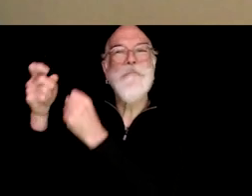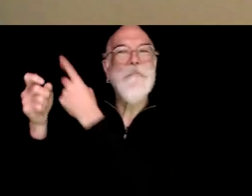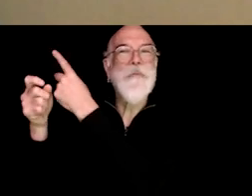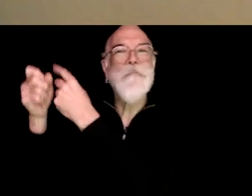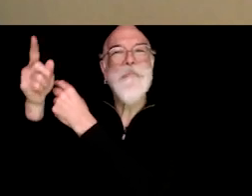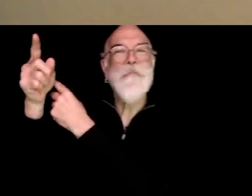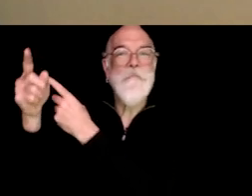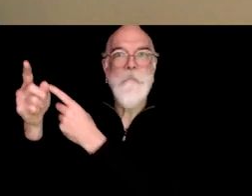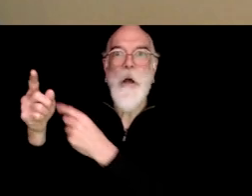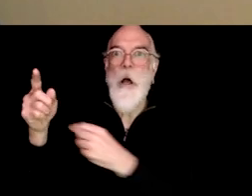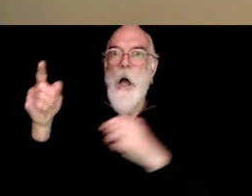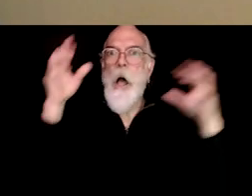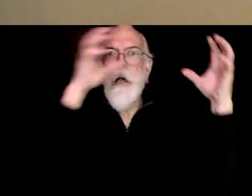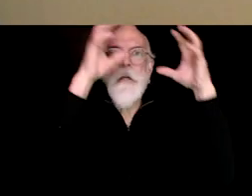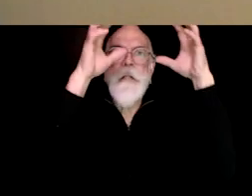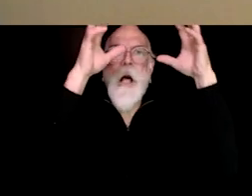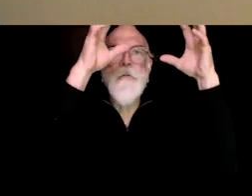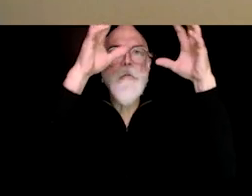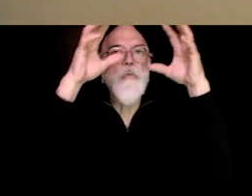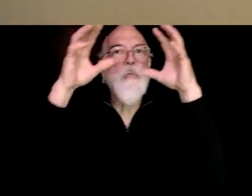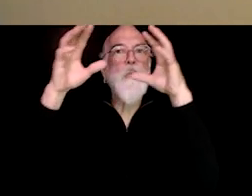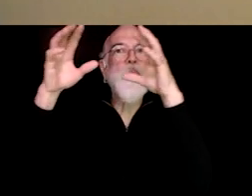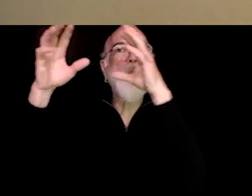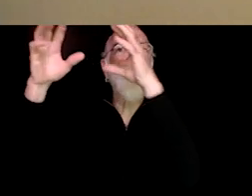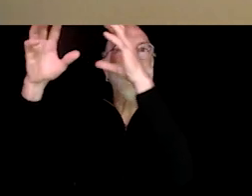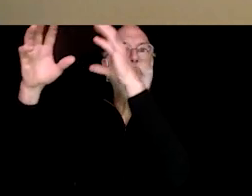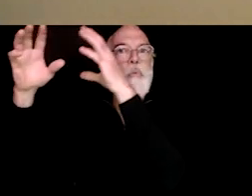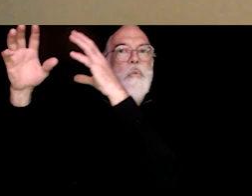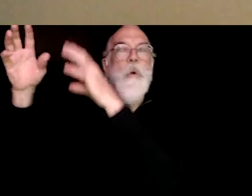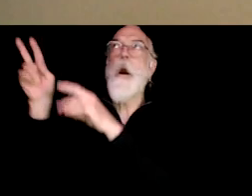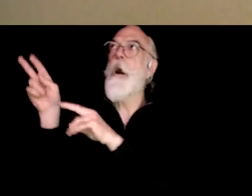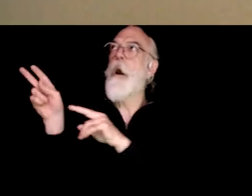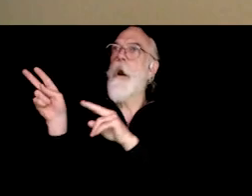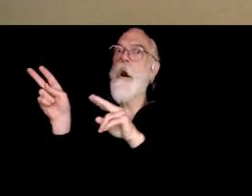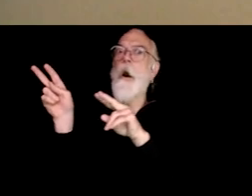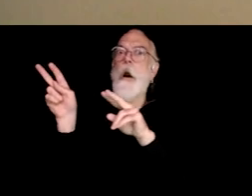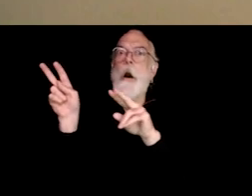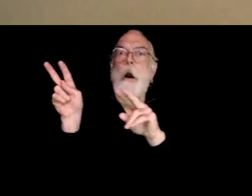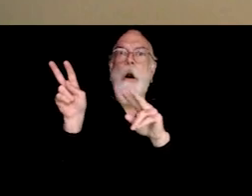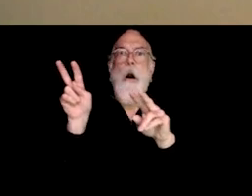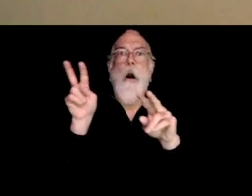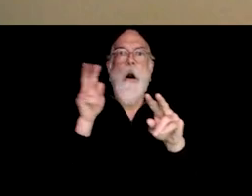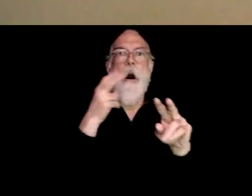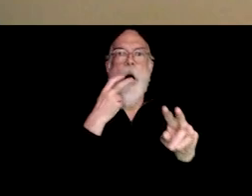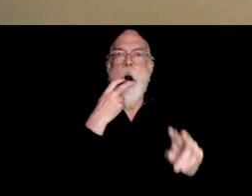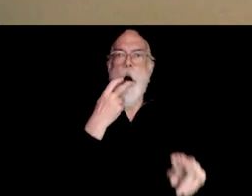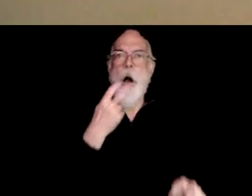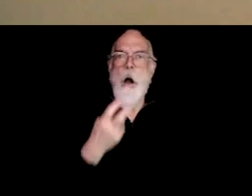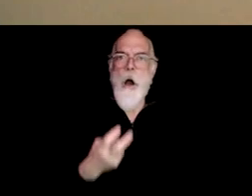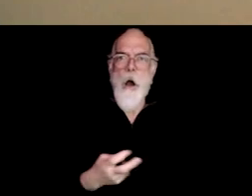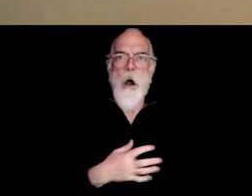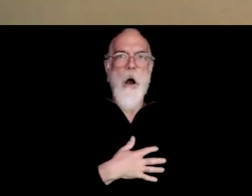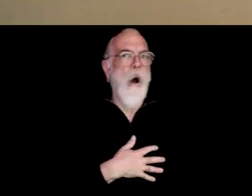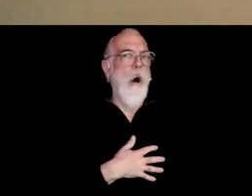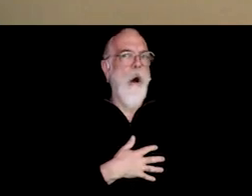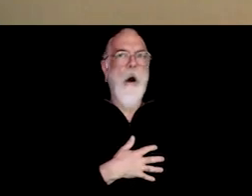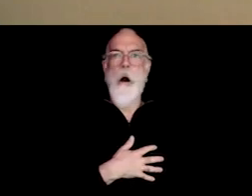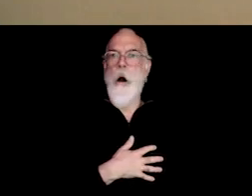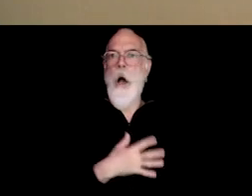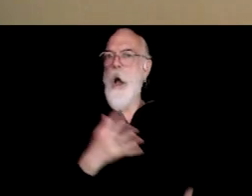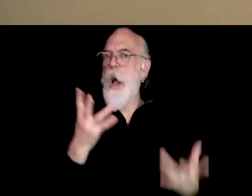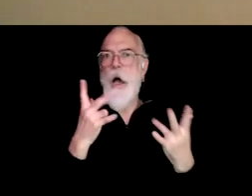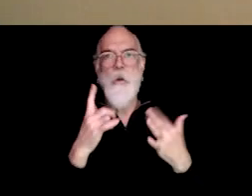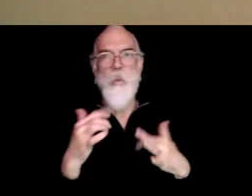much activity, and even as an observer, I felt its profundity. I didn't want to